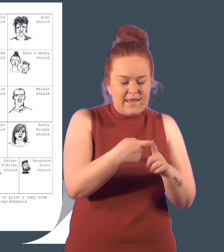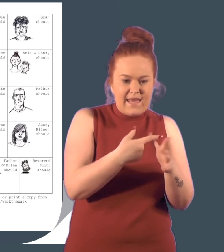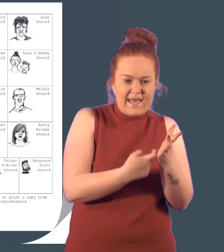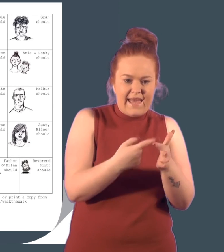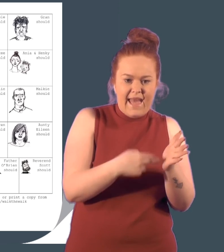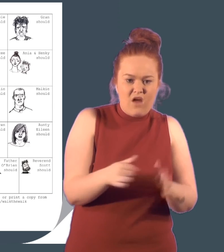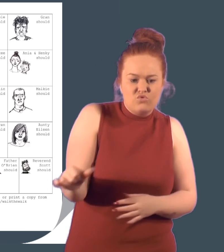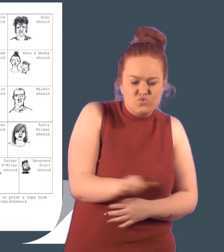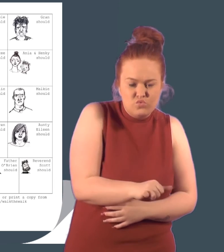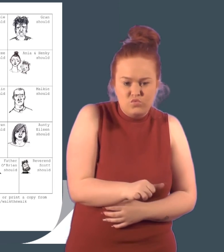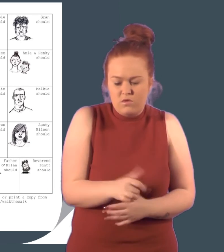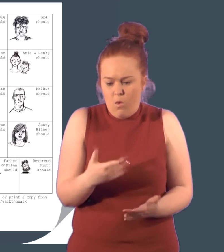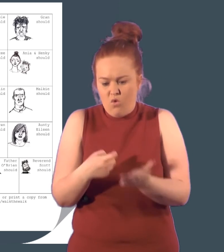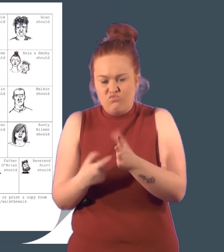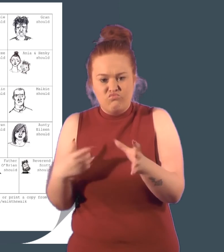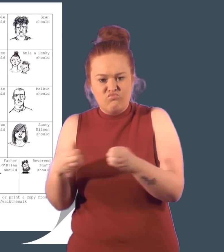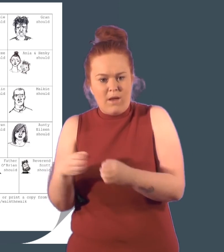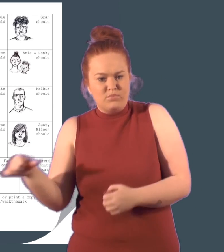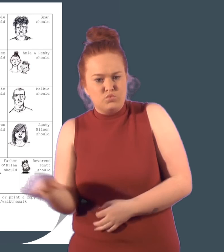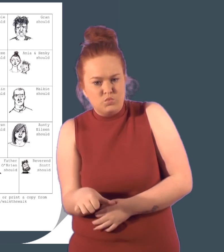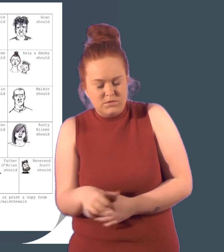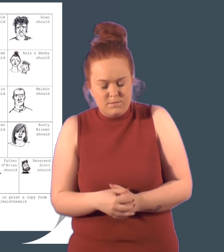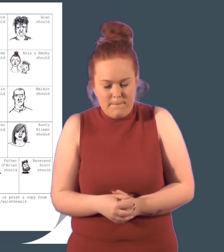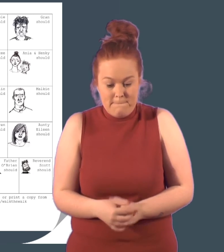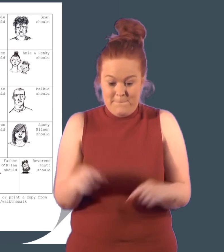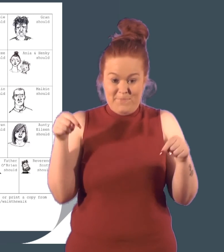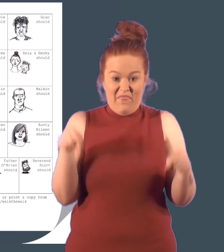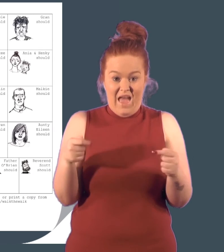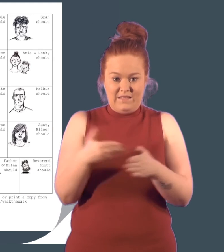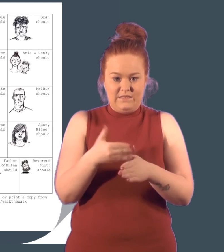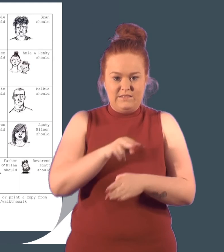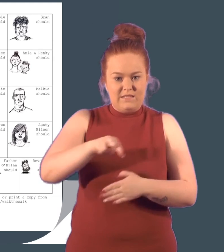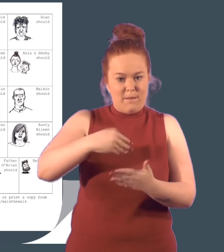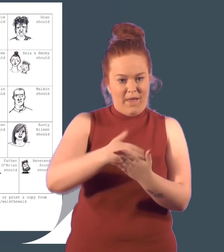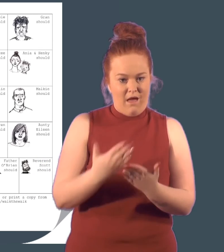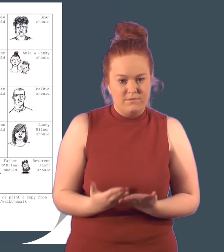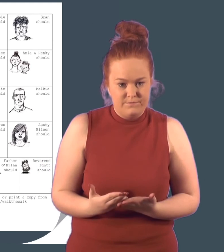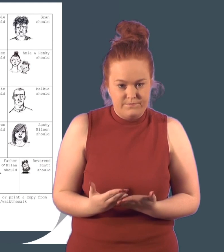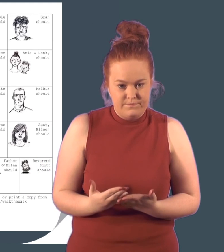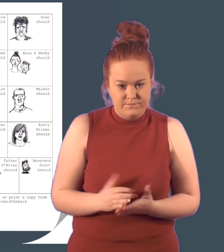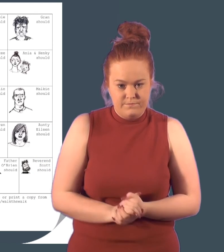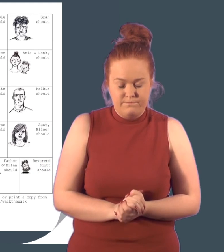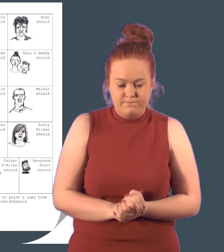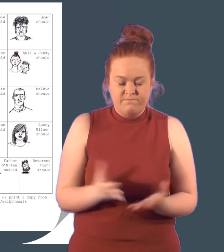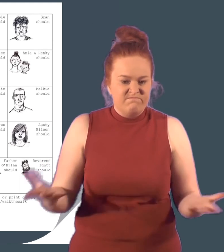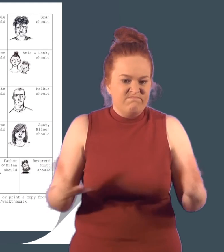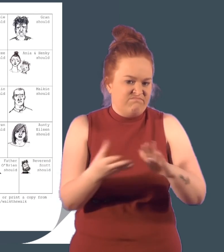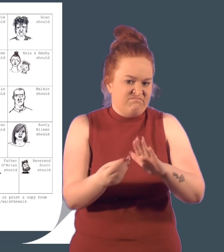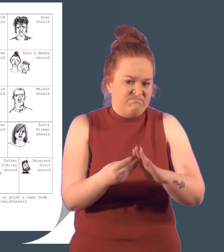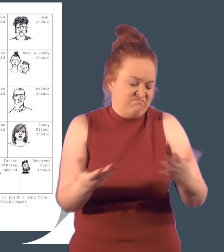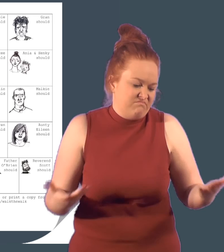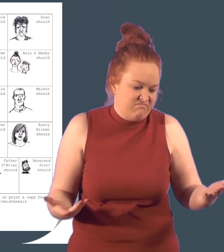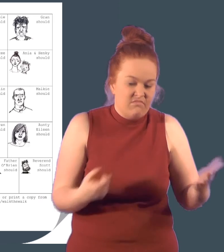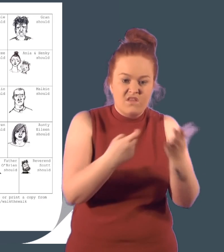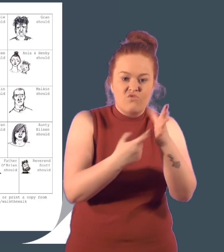stickers, Karen should, or Rab should. This is the second part of the exercise. Once